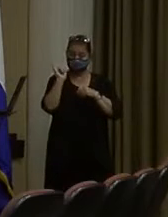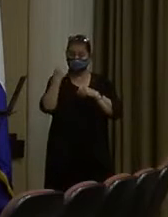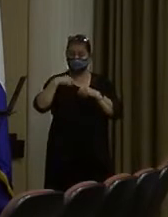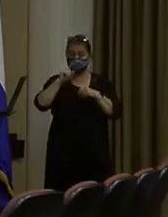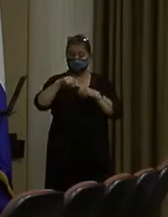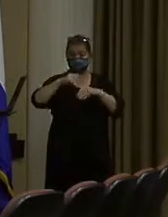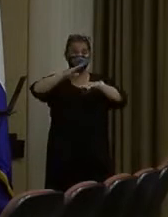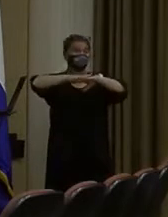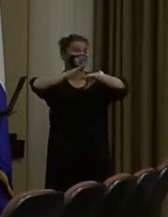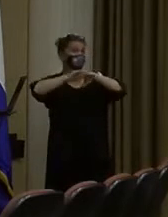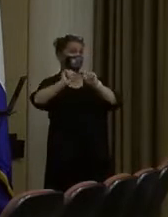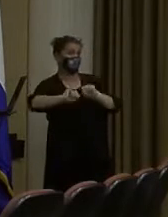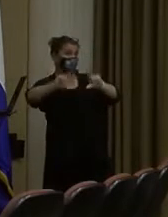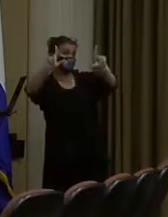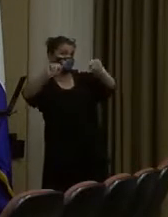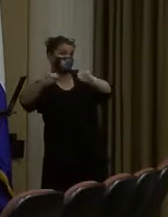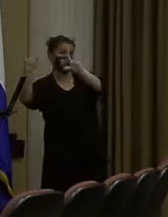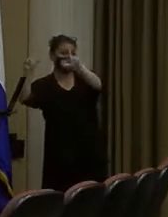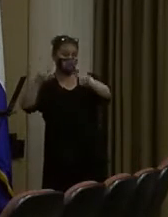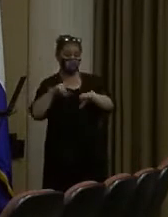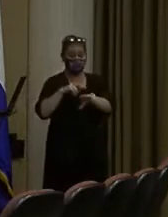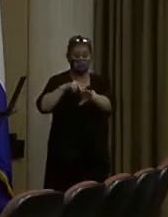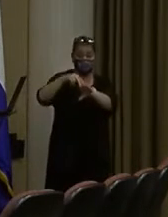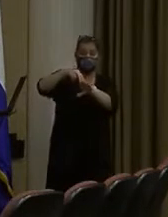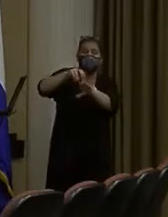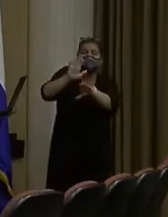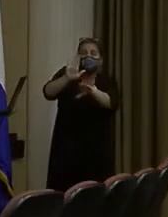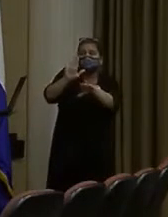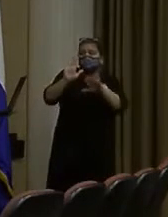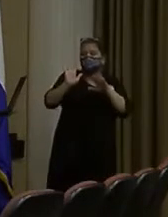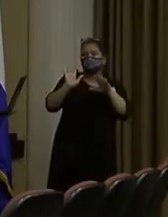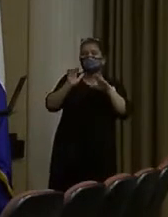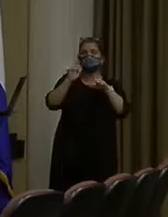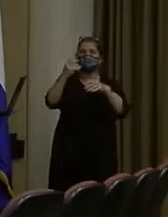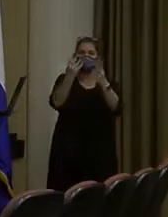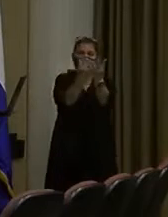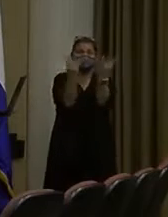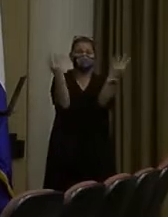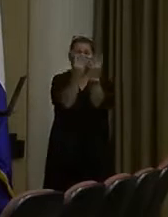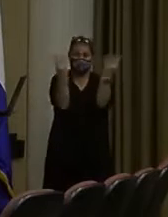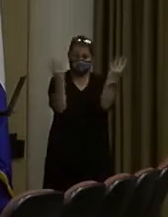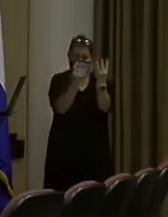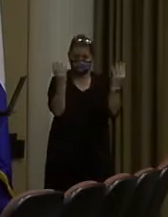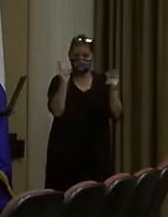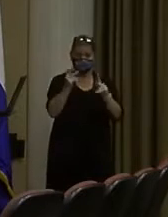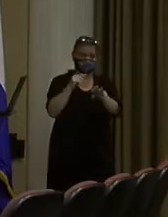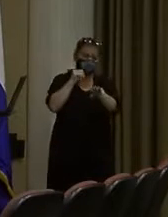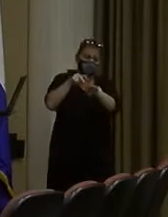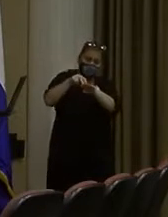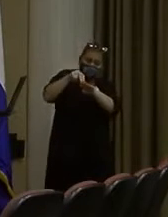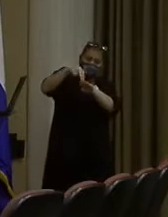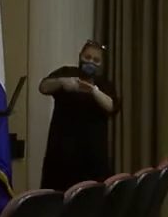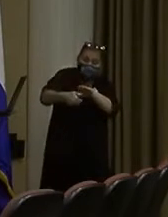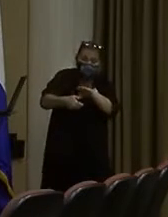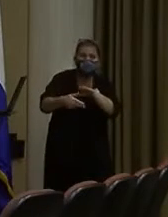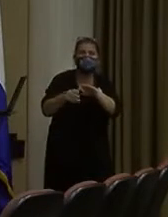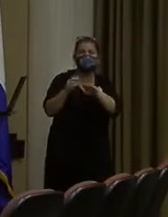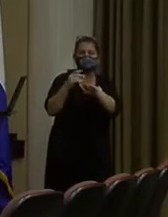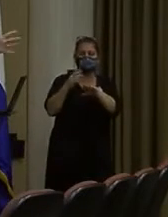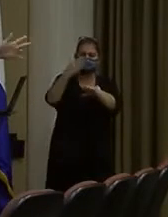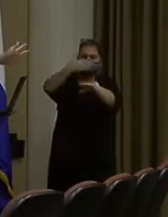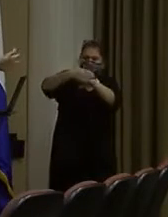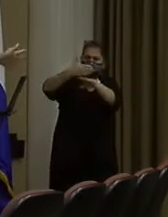some warning signs. We need to put up a little fence area to keep the folks from going too far in. They come with all sorts of